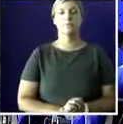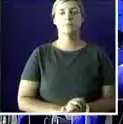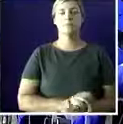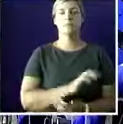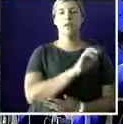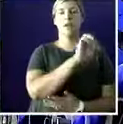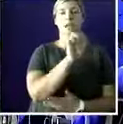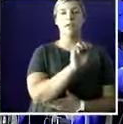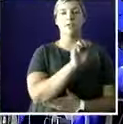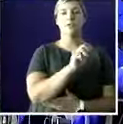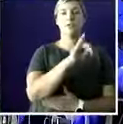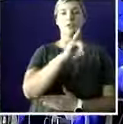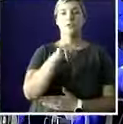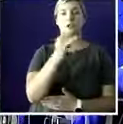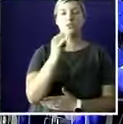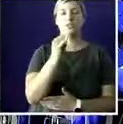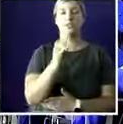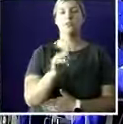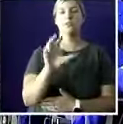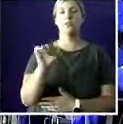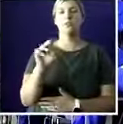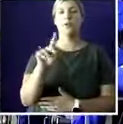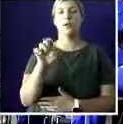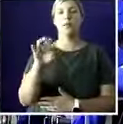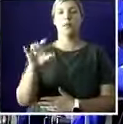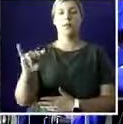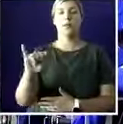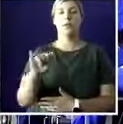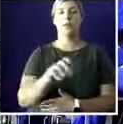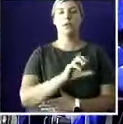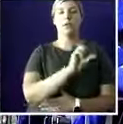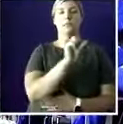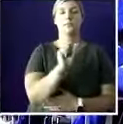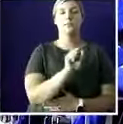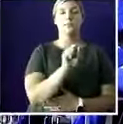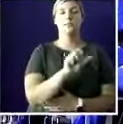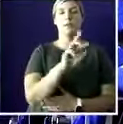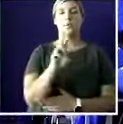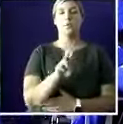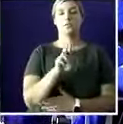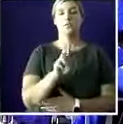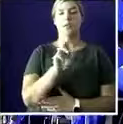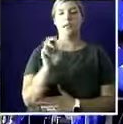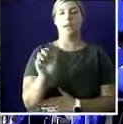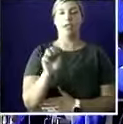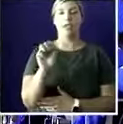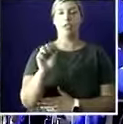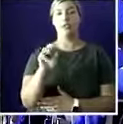Andrew Joseph Sorelli. Stephen Russell Anderson III.